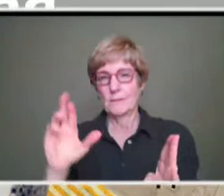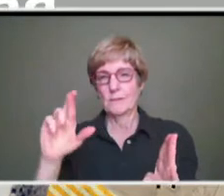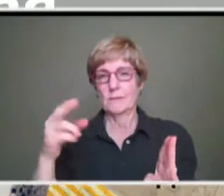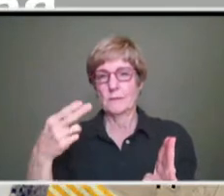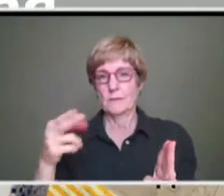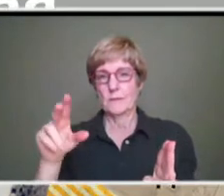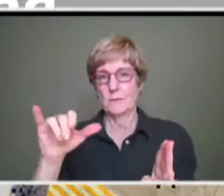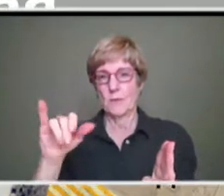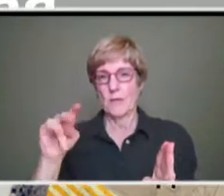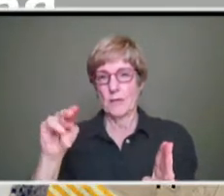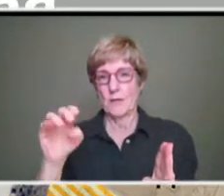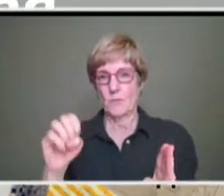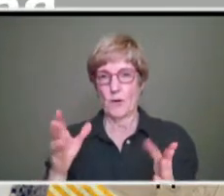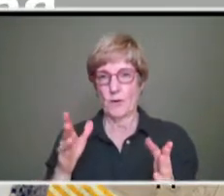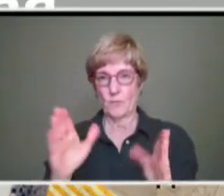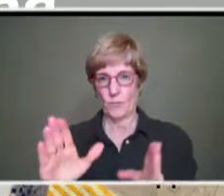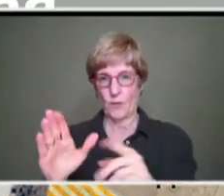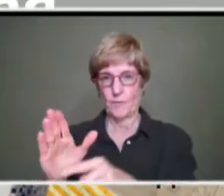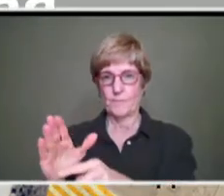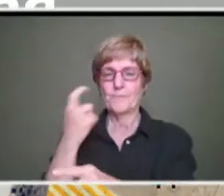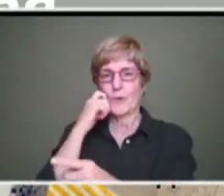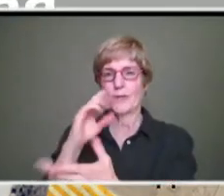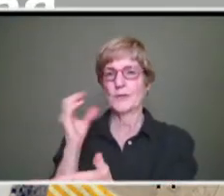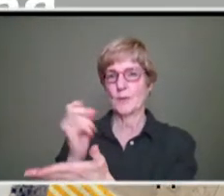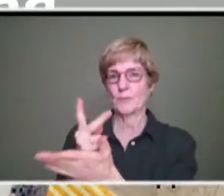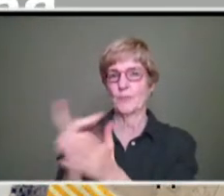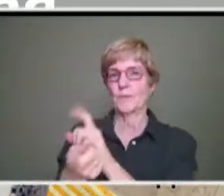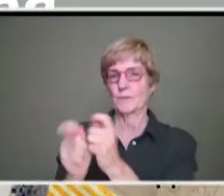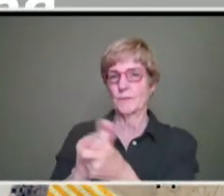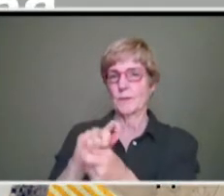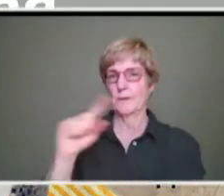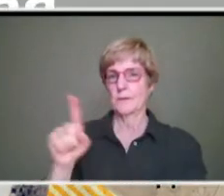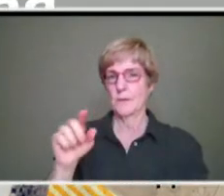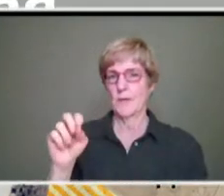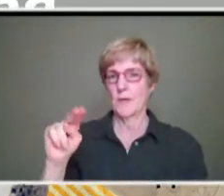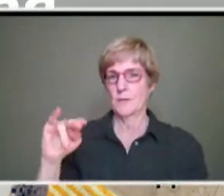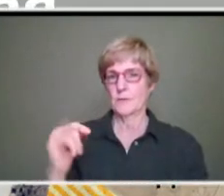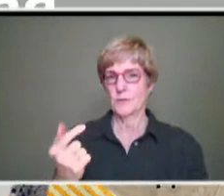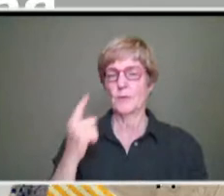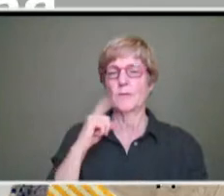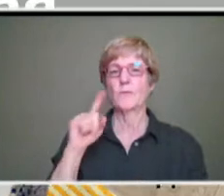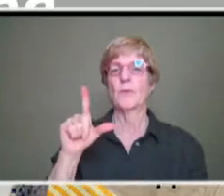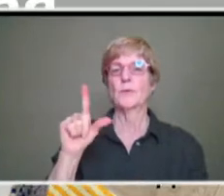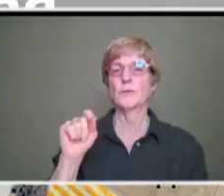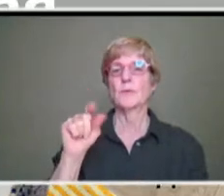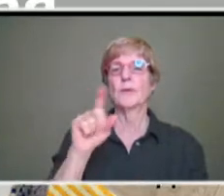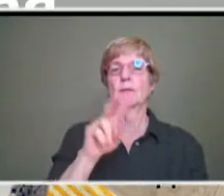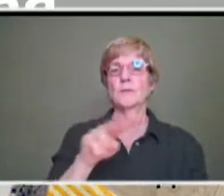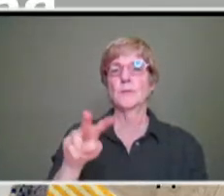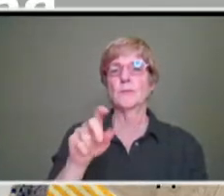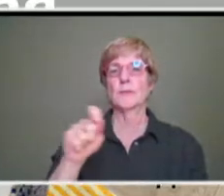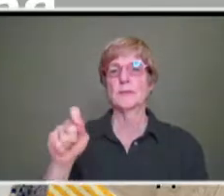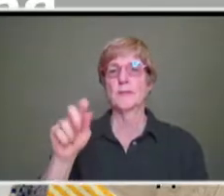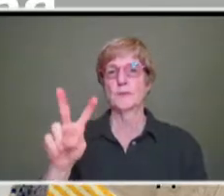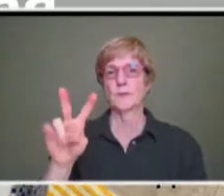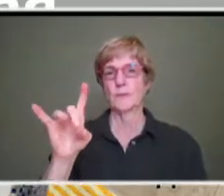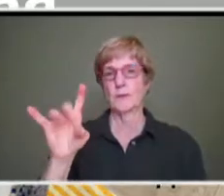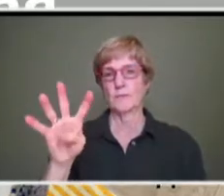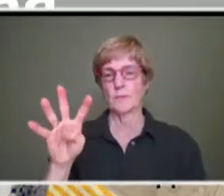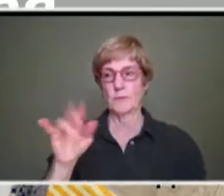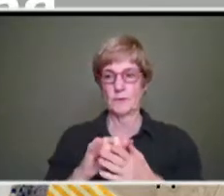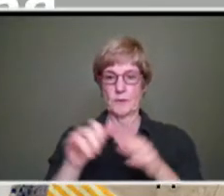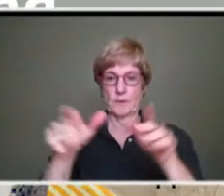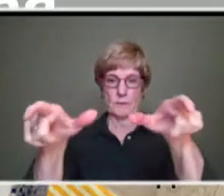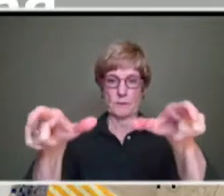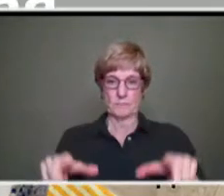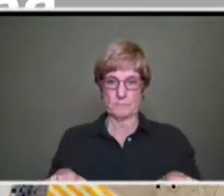just previously approved in the rezoning earlier this evening for 2021-284 so essentially that side of Ryan